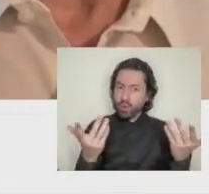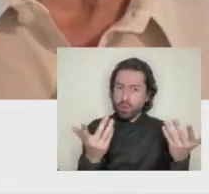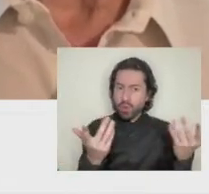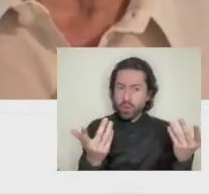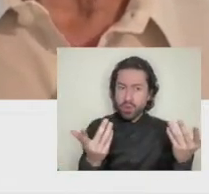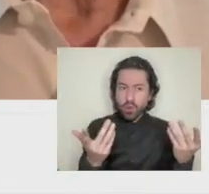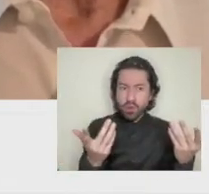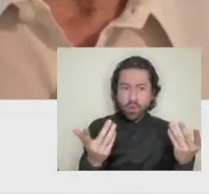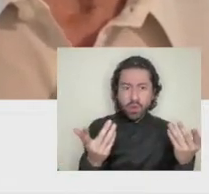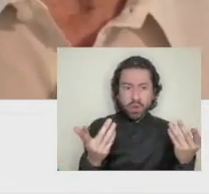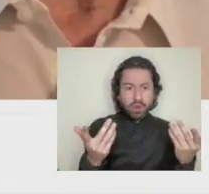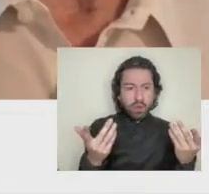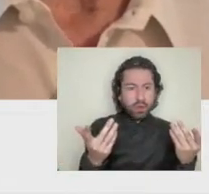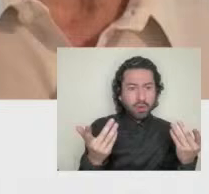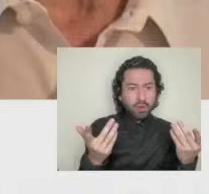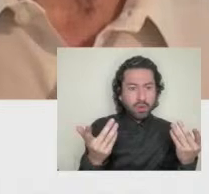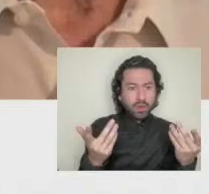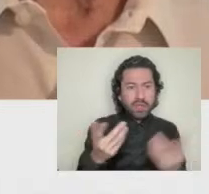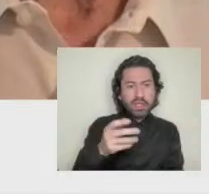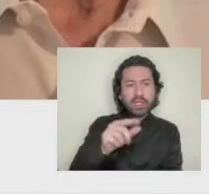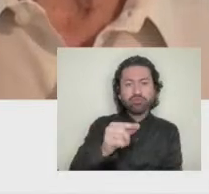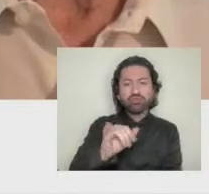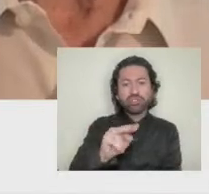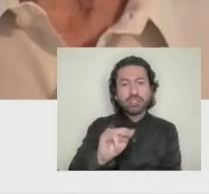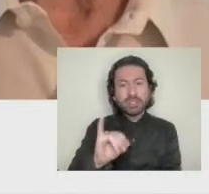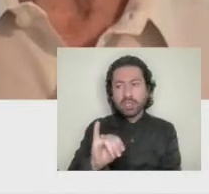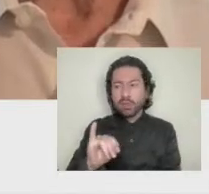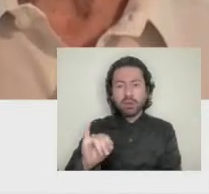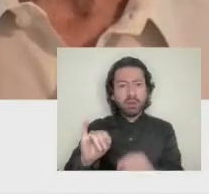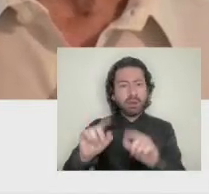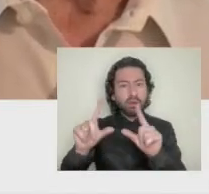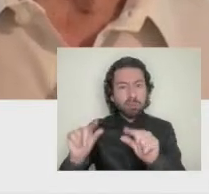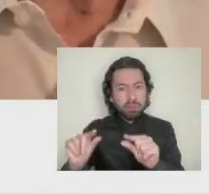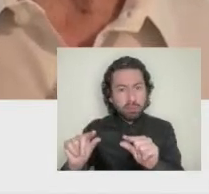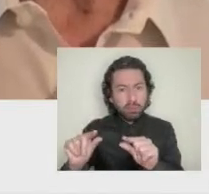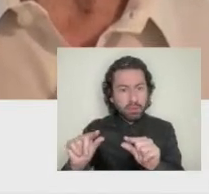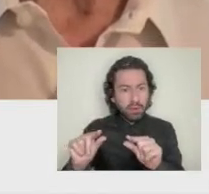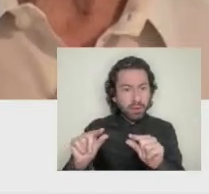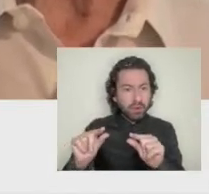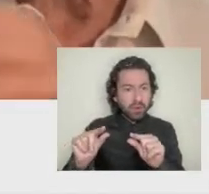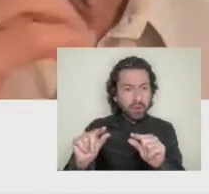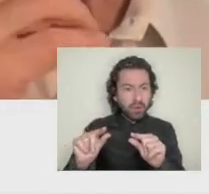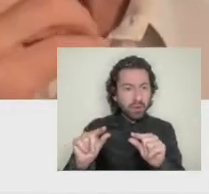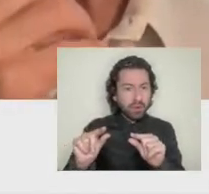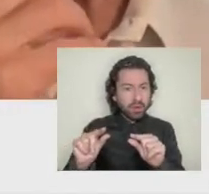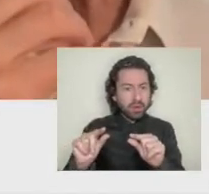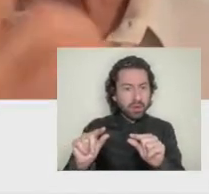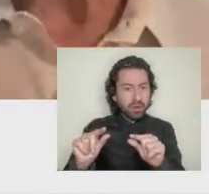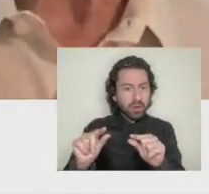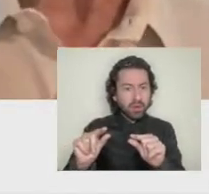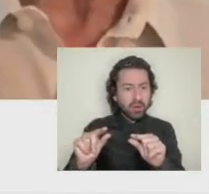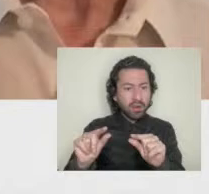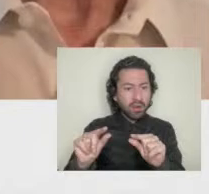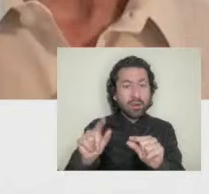in Mexico, and smaller in El Salvador with limited social protection.